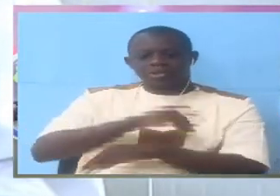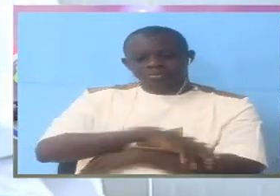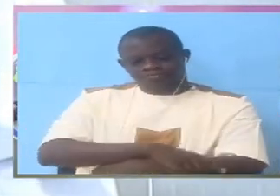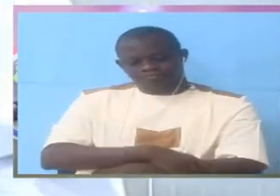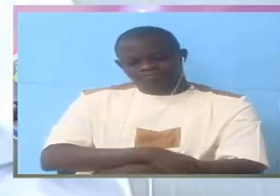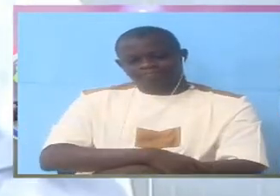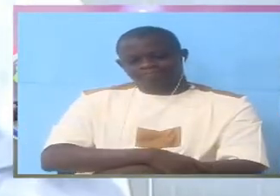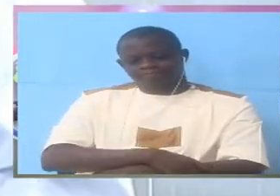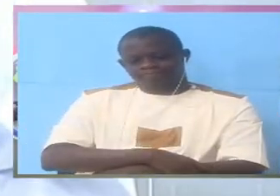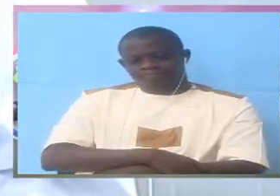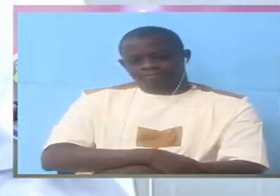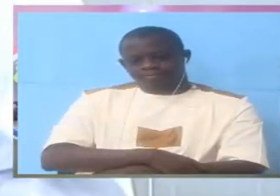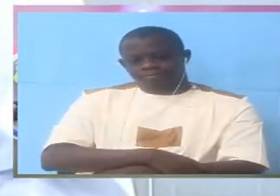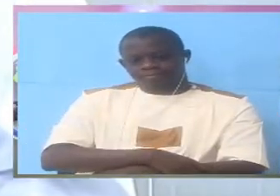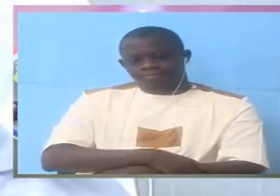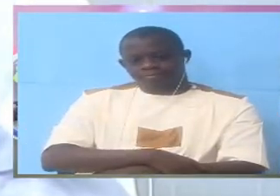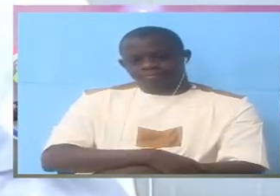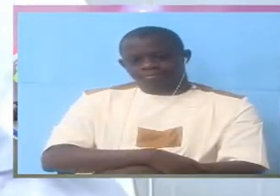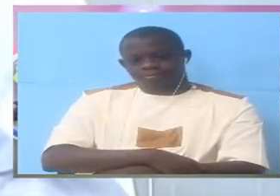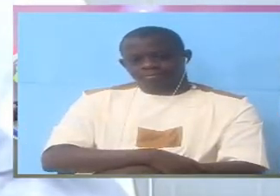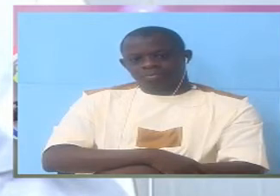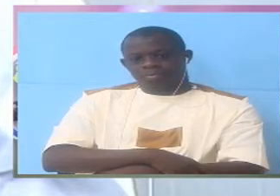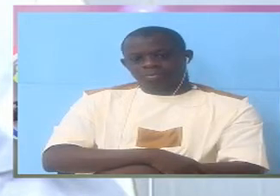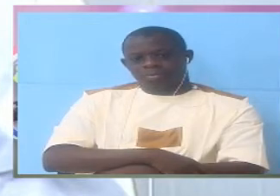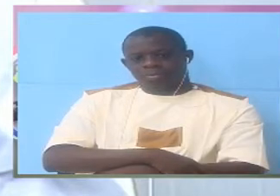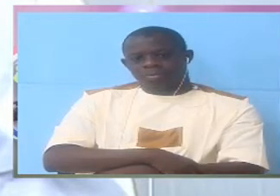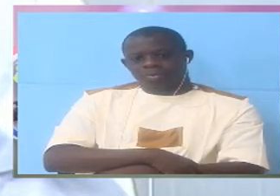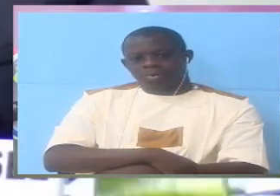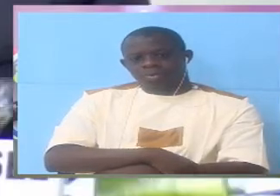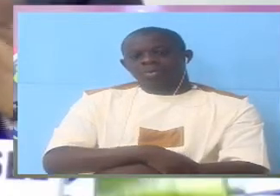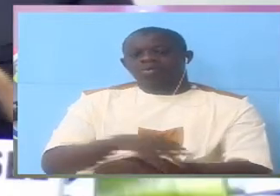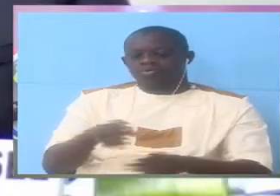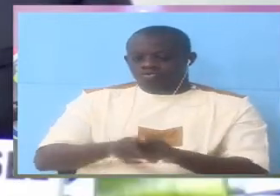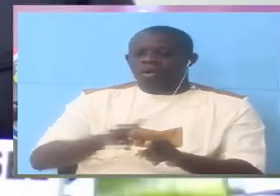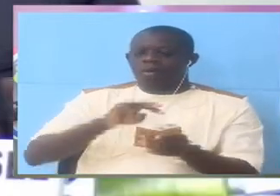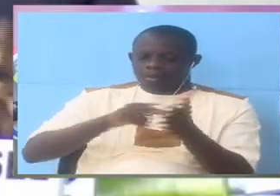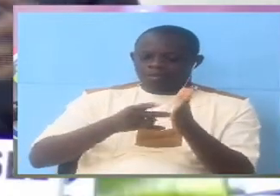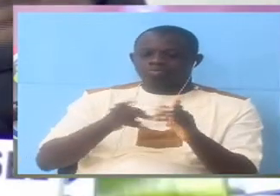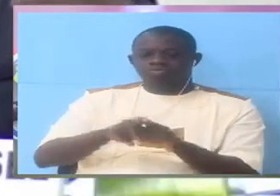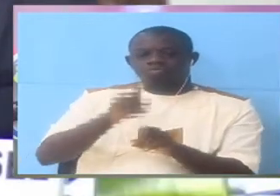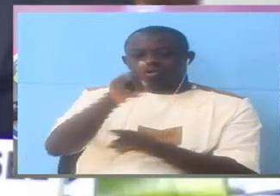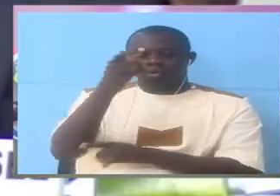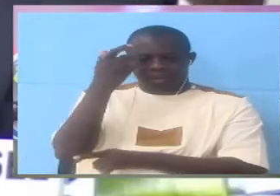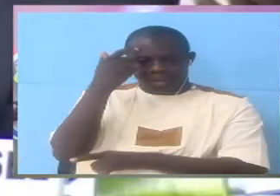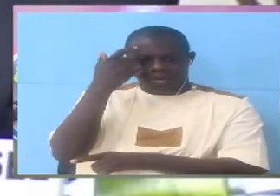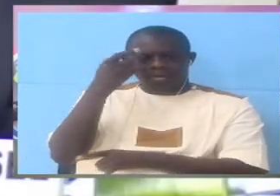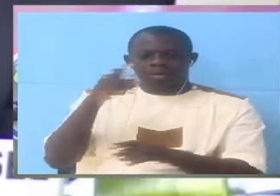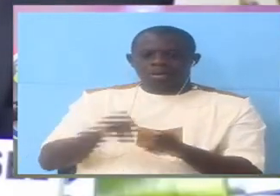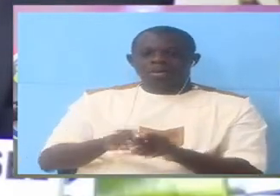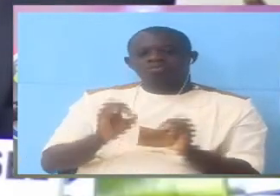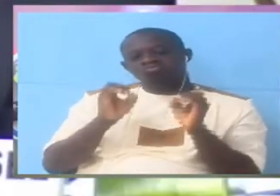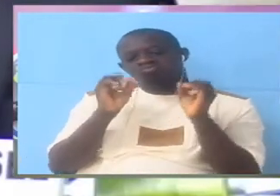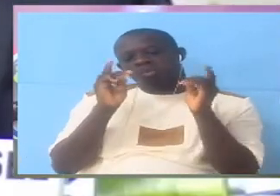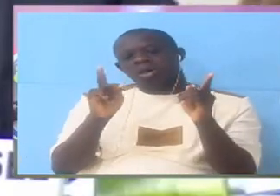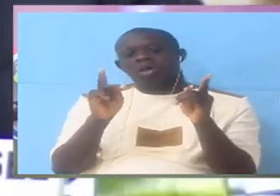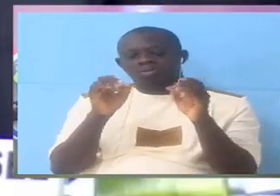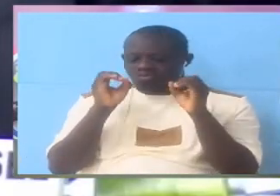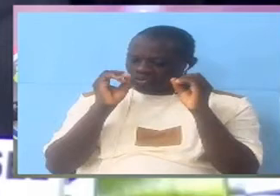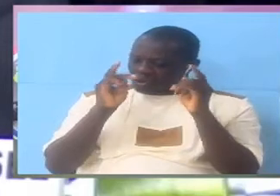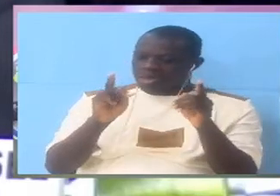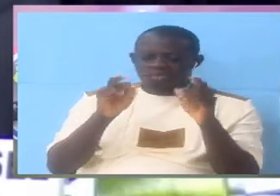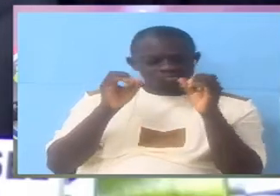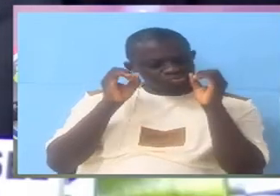No. But it's money we more on Gina. Okay, so you would prefer that you are okay